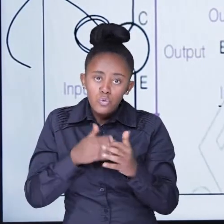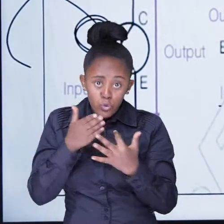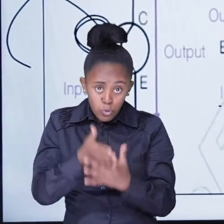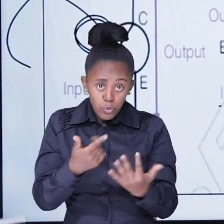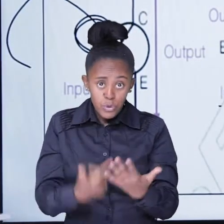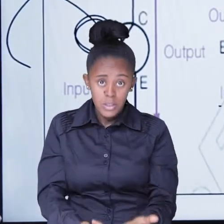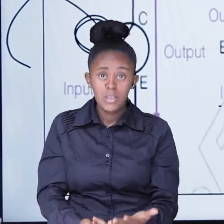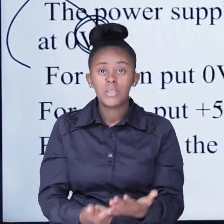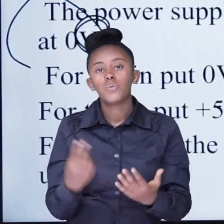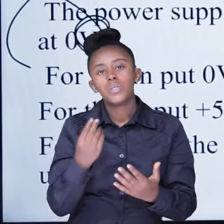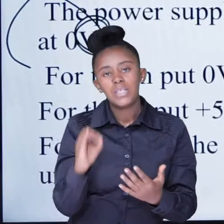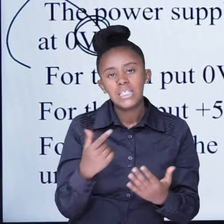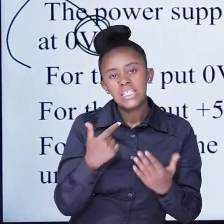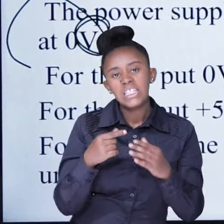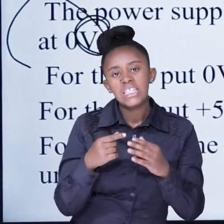using transistors.